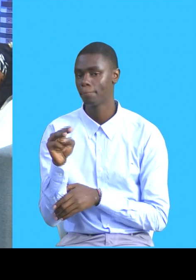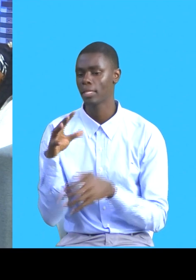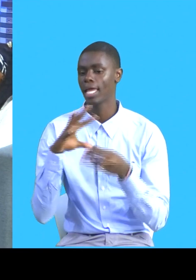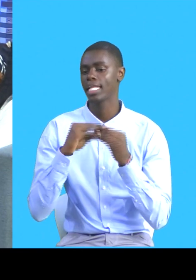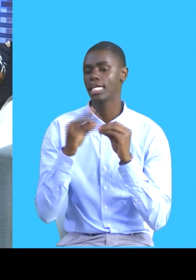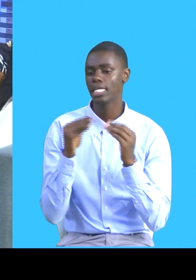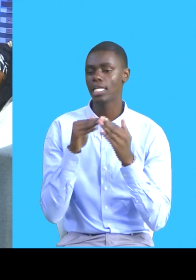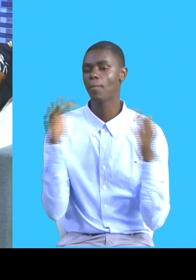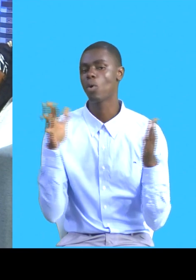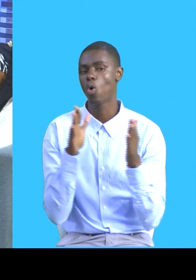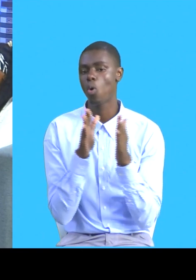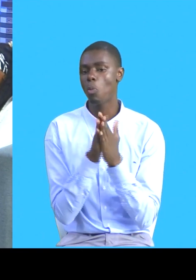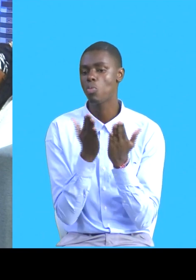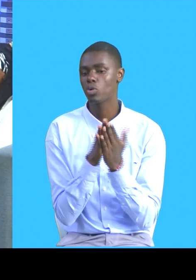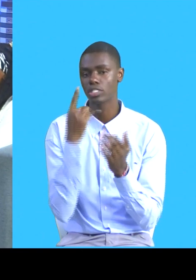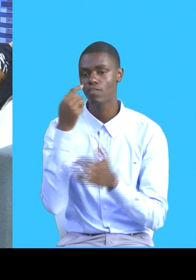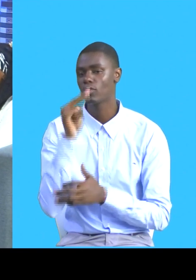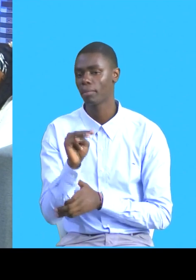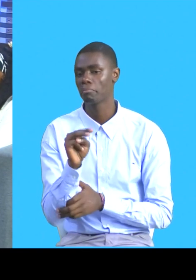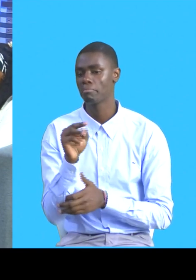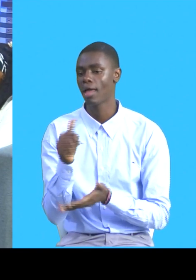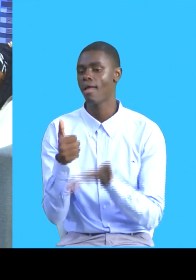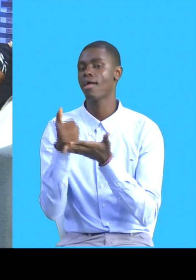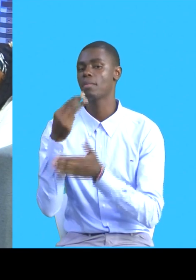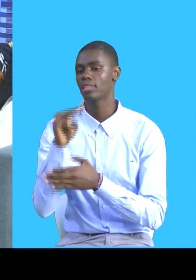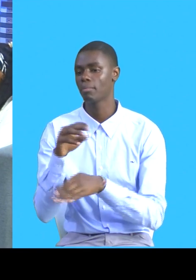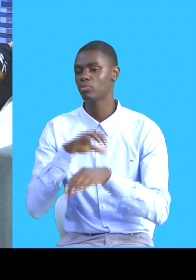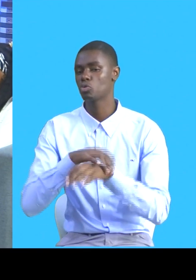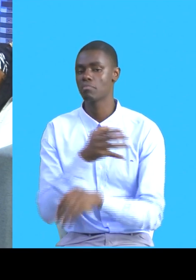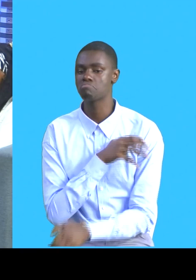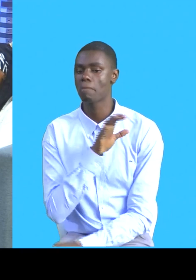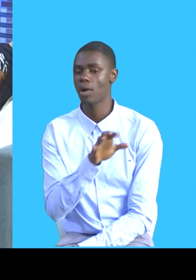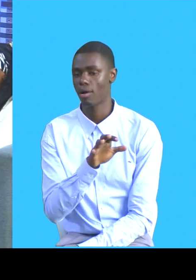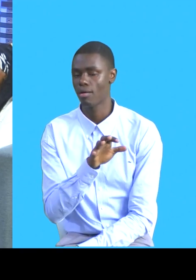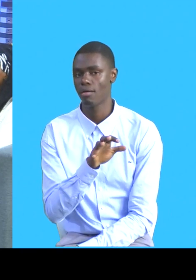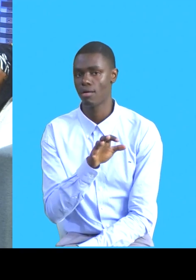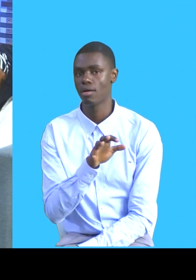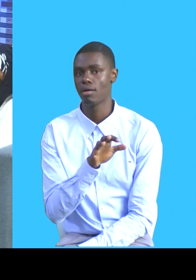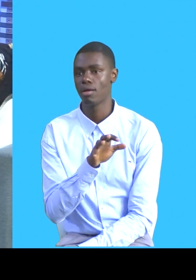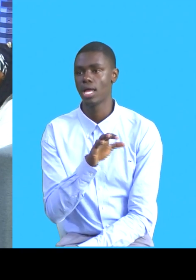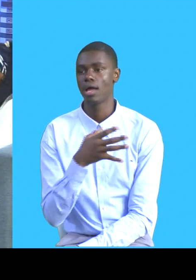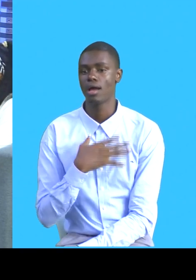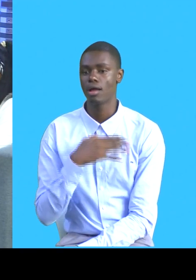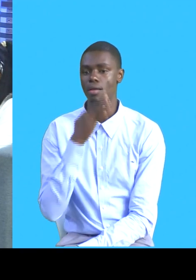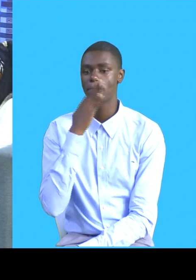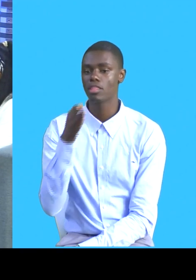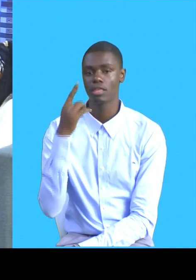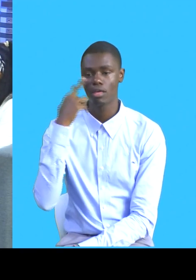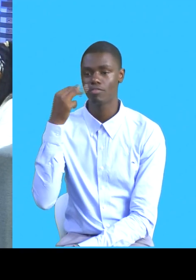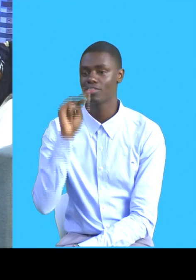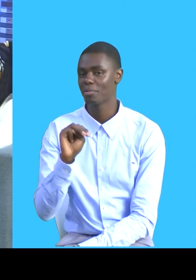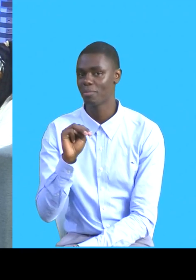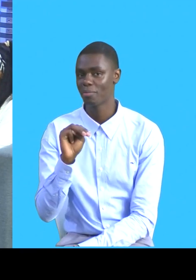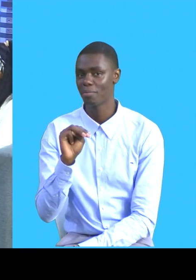creating more books for them also. That will help them also get empowered, and being there for them, that will